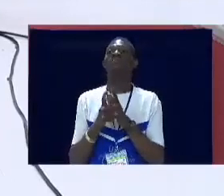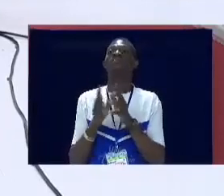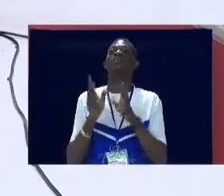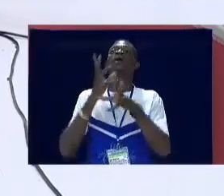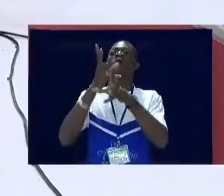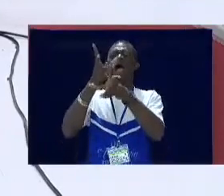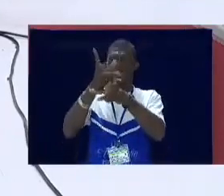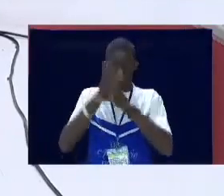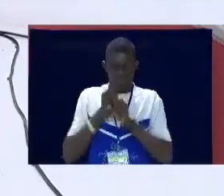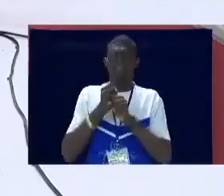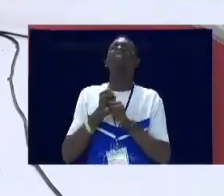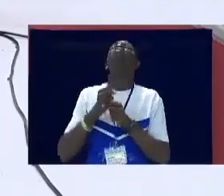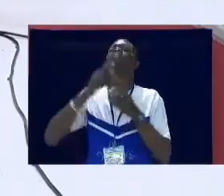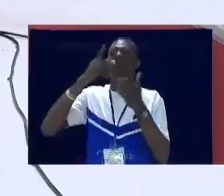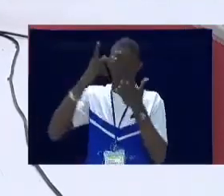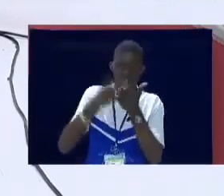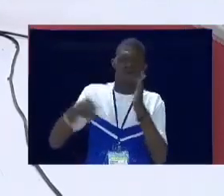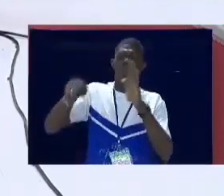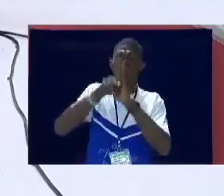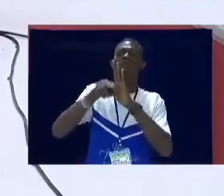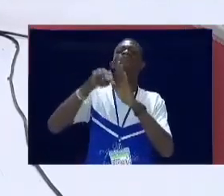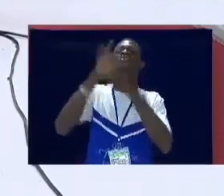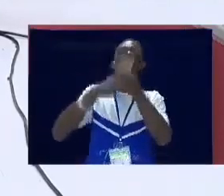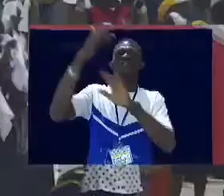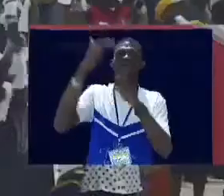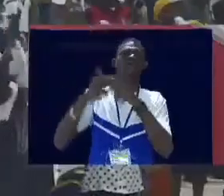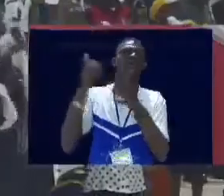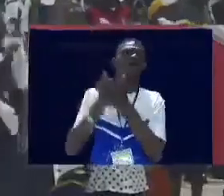the double portion of the Spirit of Jesus.